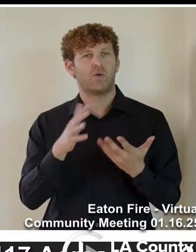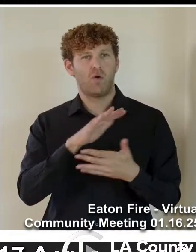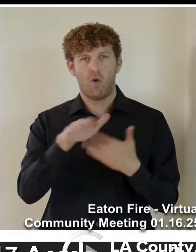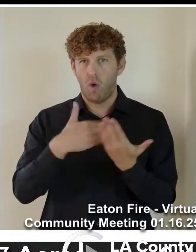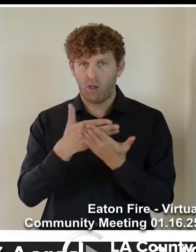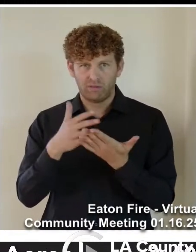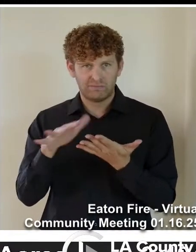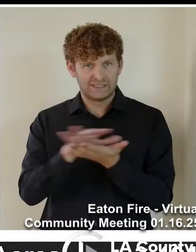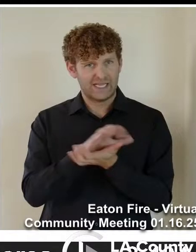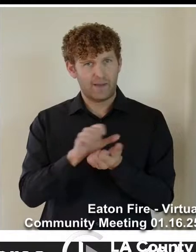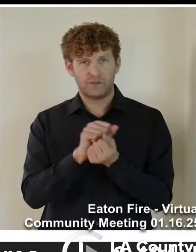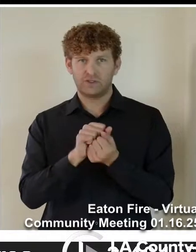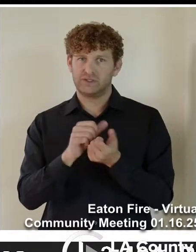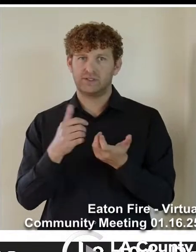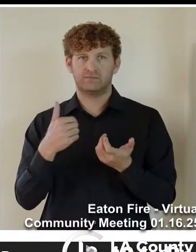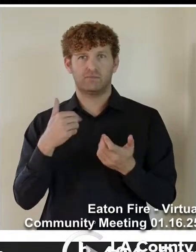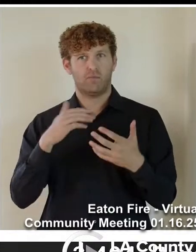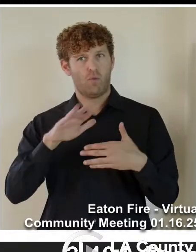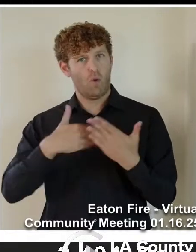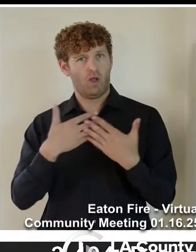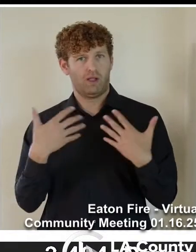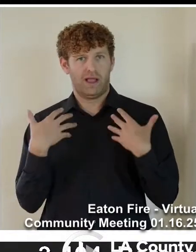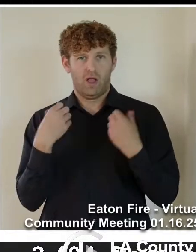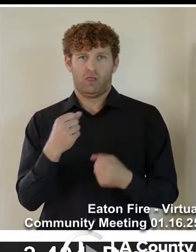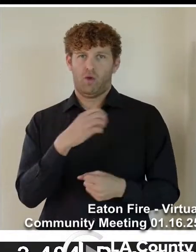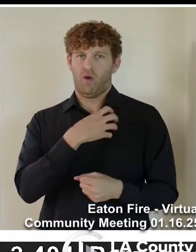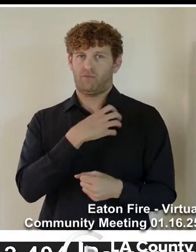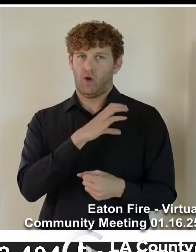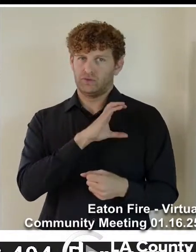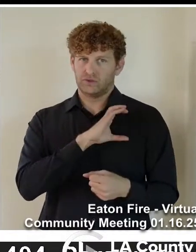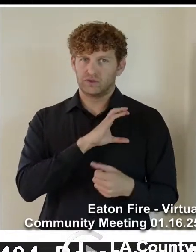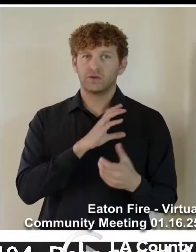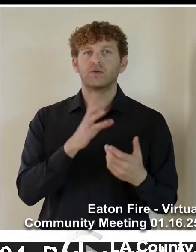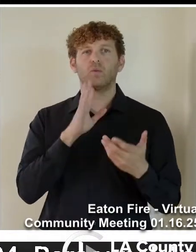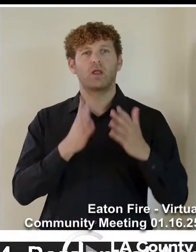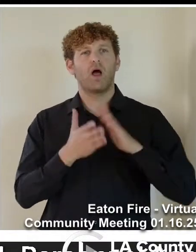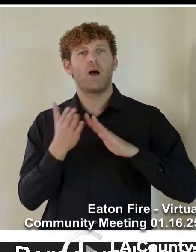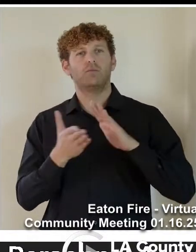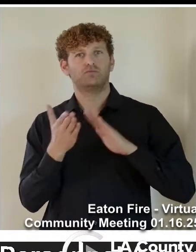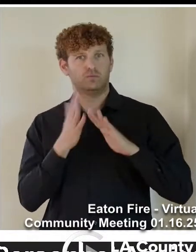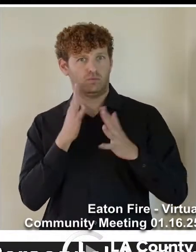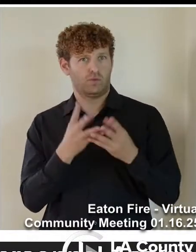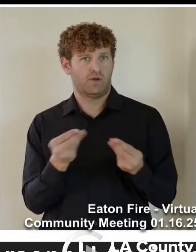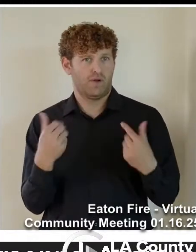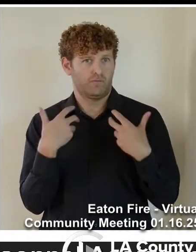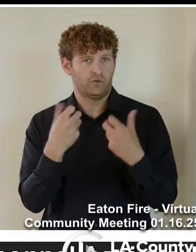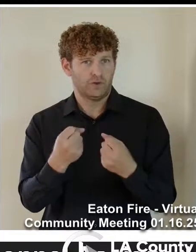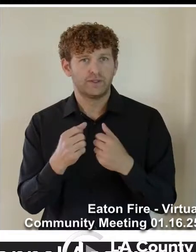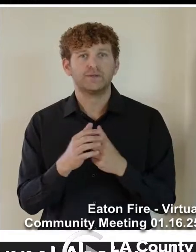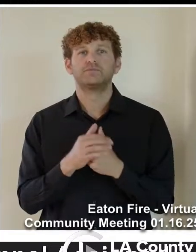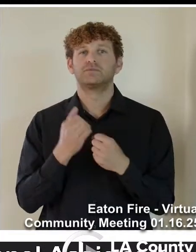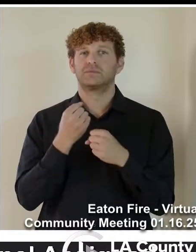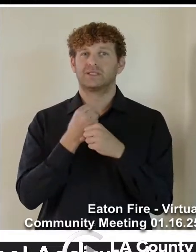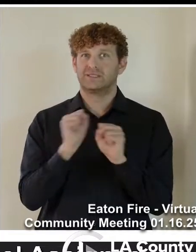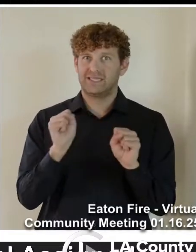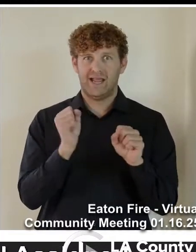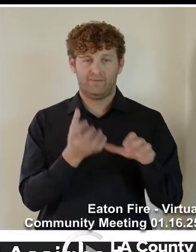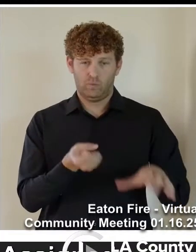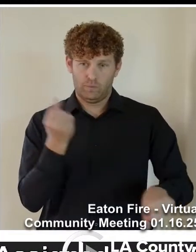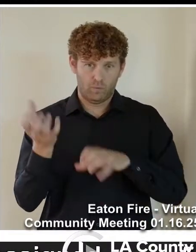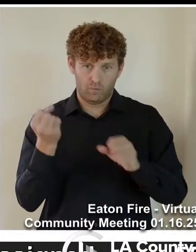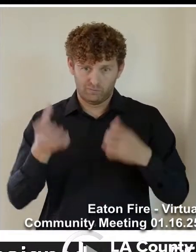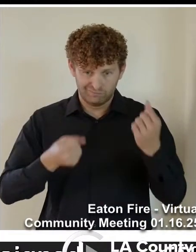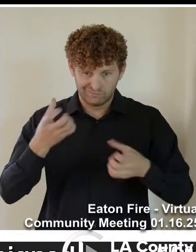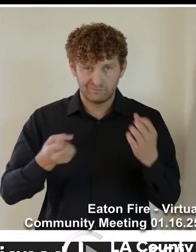new order in preparation for fire recovery operations to ensure the safe removal, transport, and disposal of fire debris from